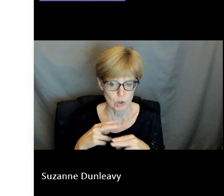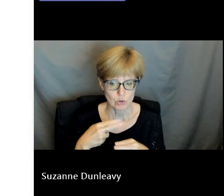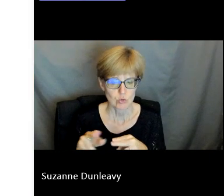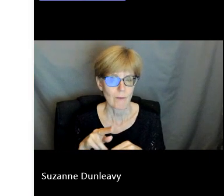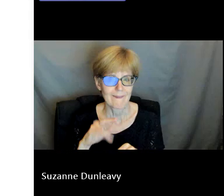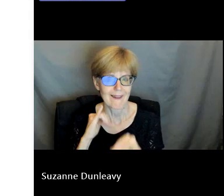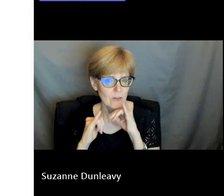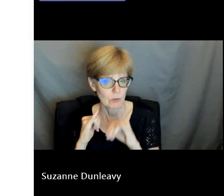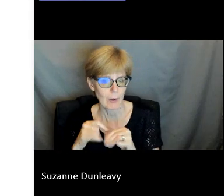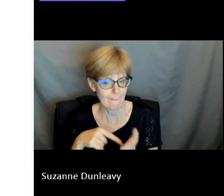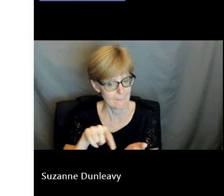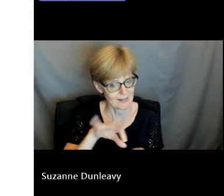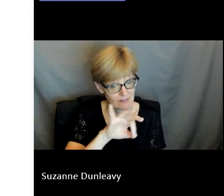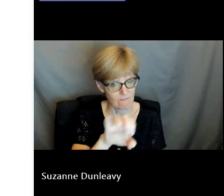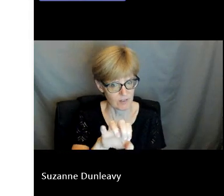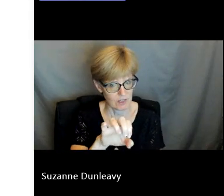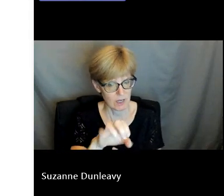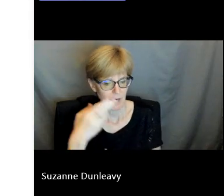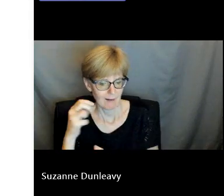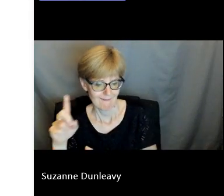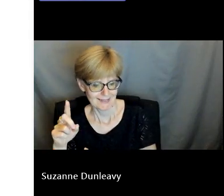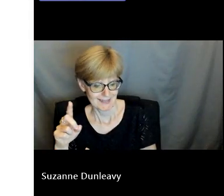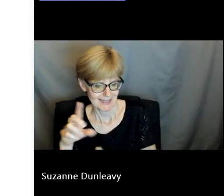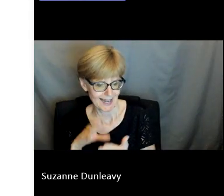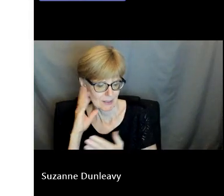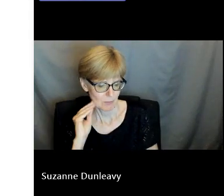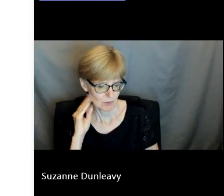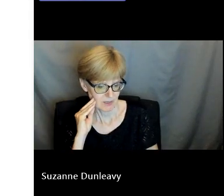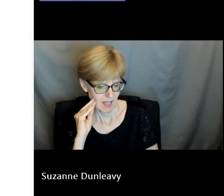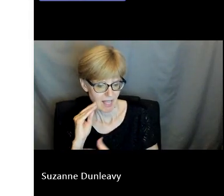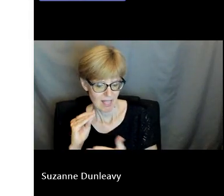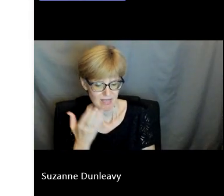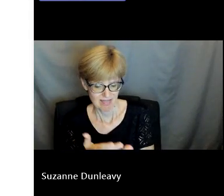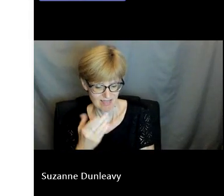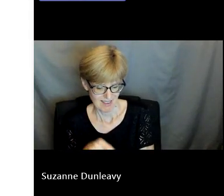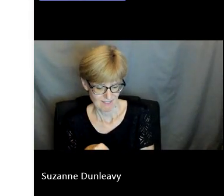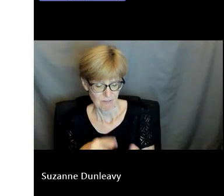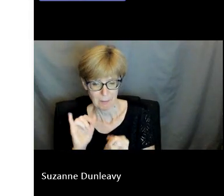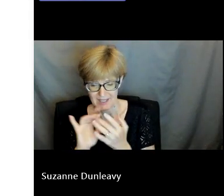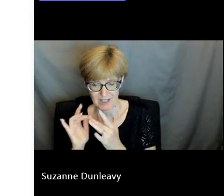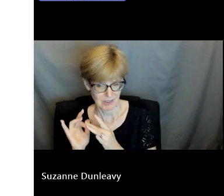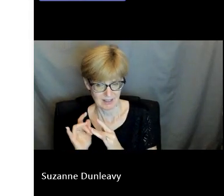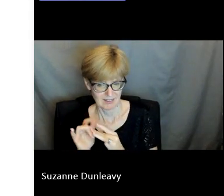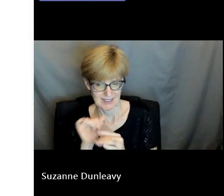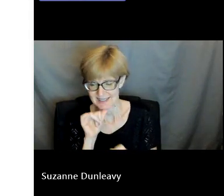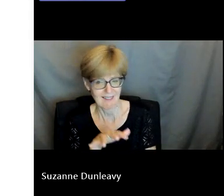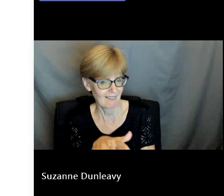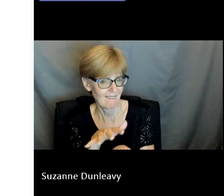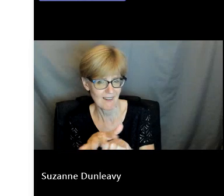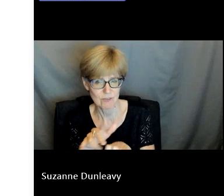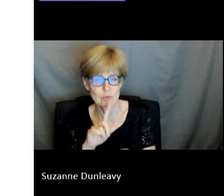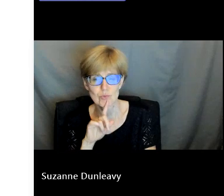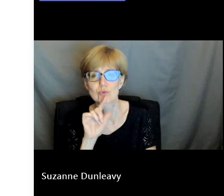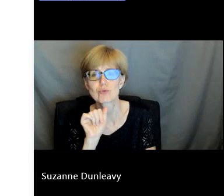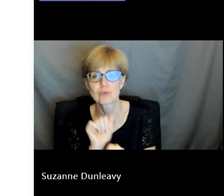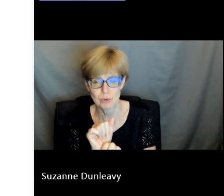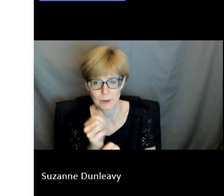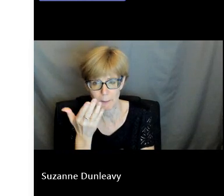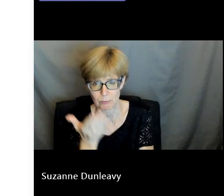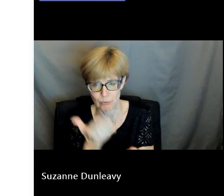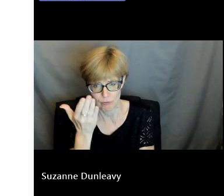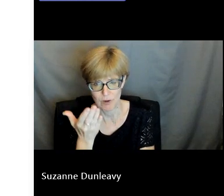fee. In HUD's experience, such documentation from the internet is not by itself sufficient to reliably establish that